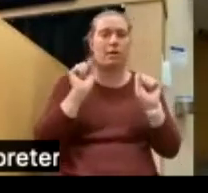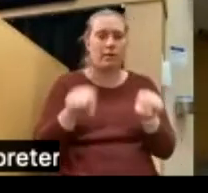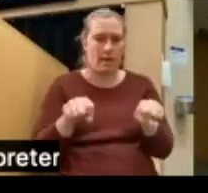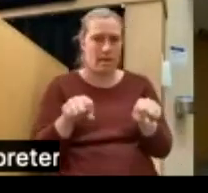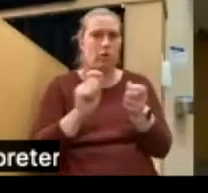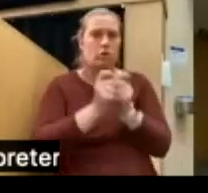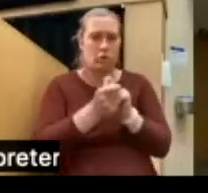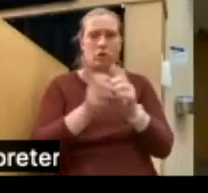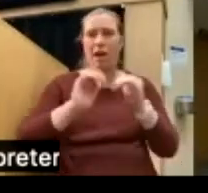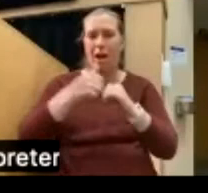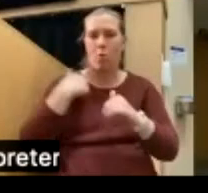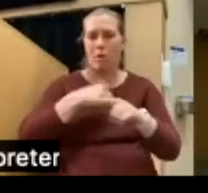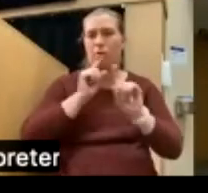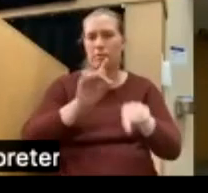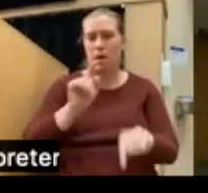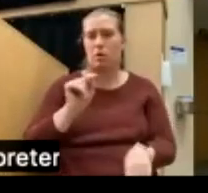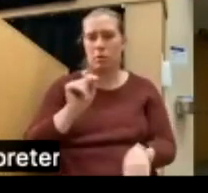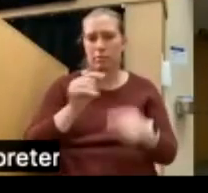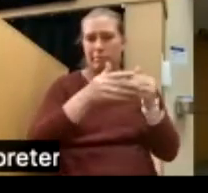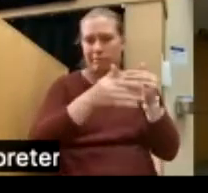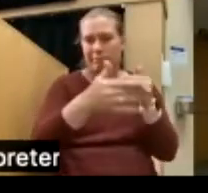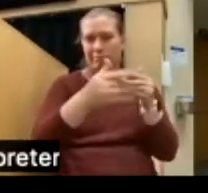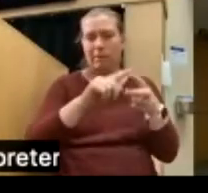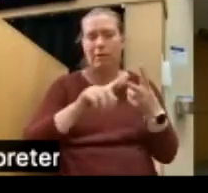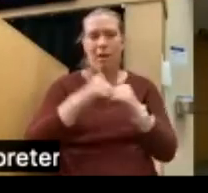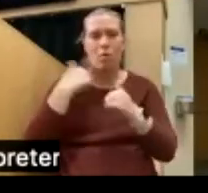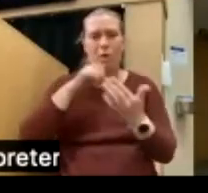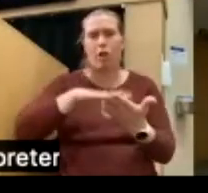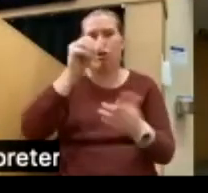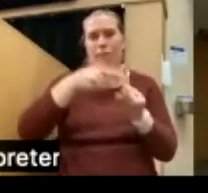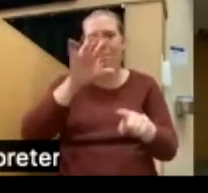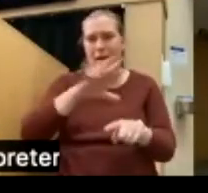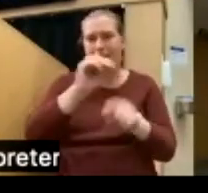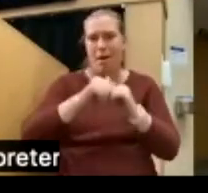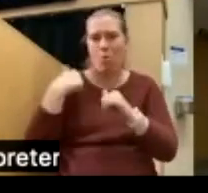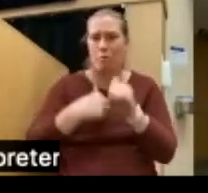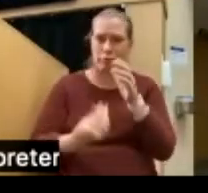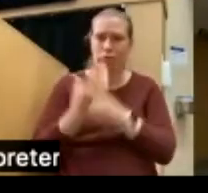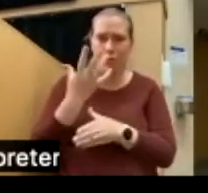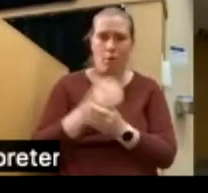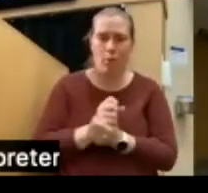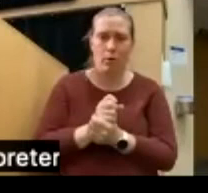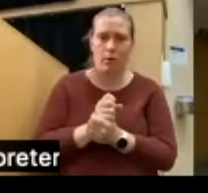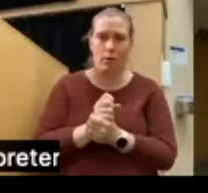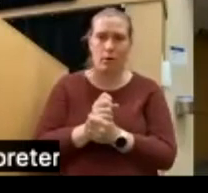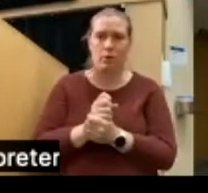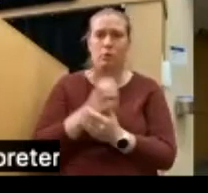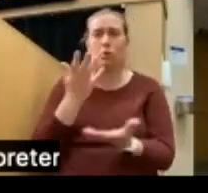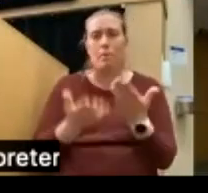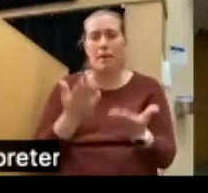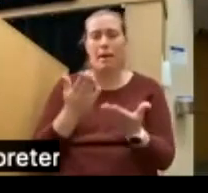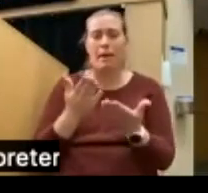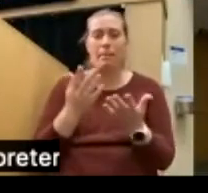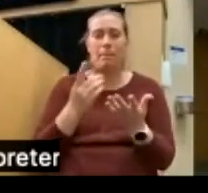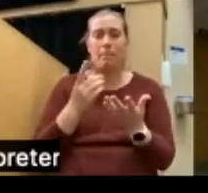we can change how we respond to them and how we learn from them and grow. So maybe even with that, just take a second